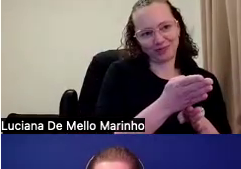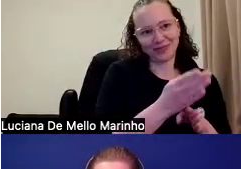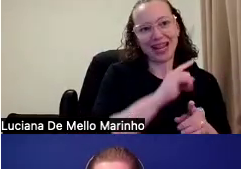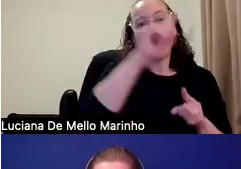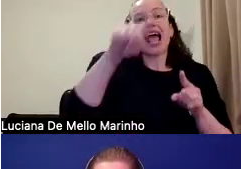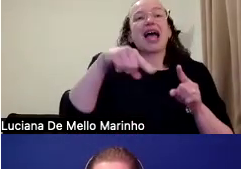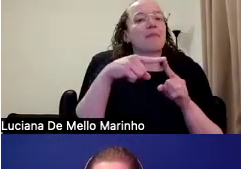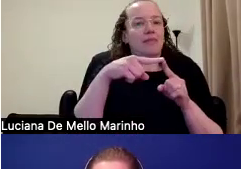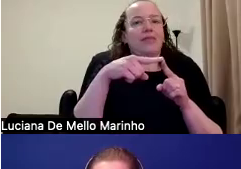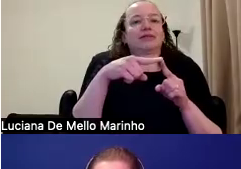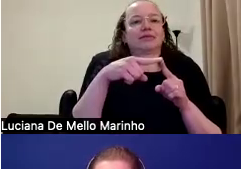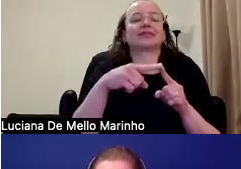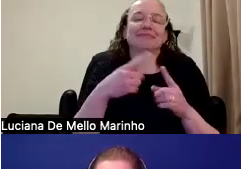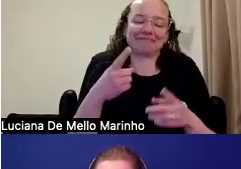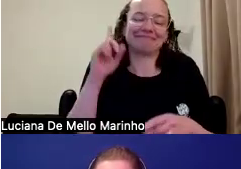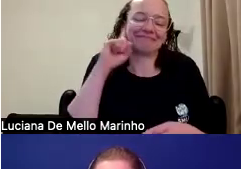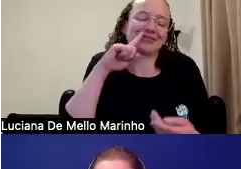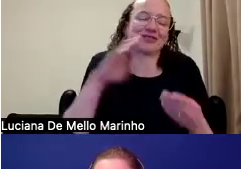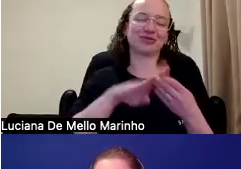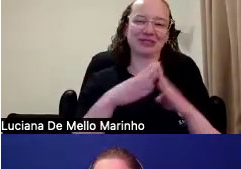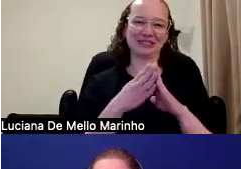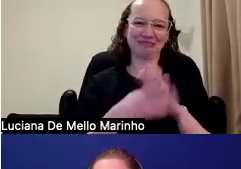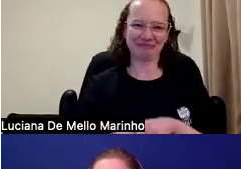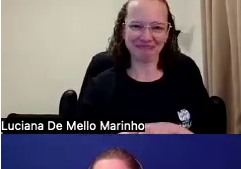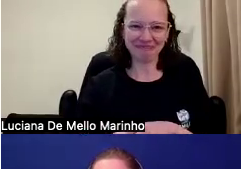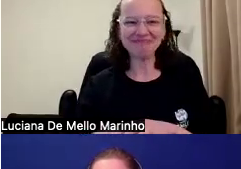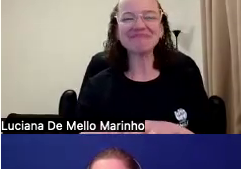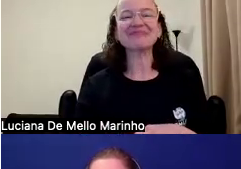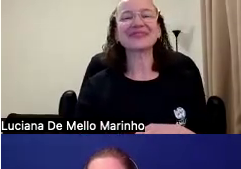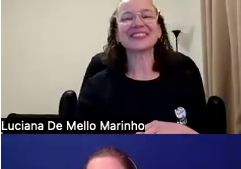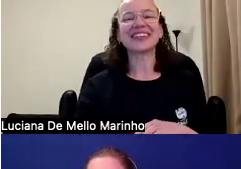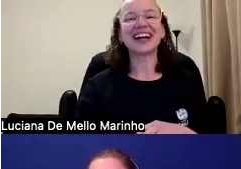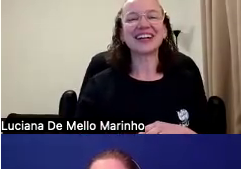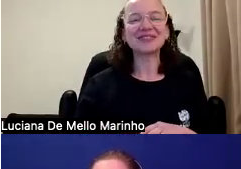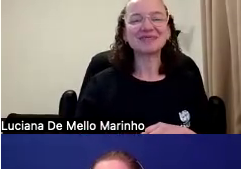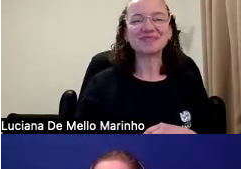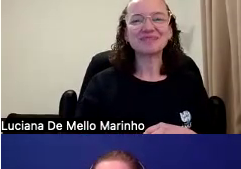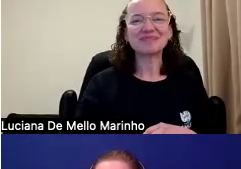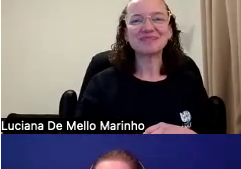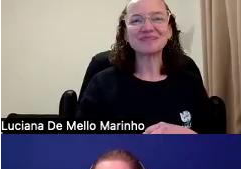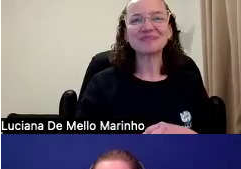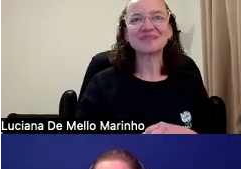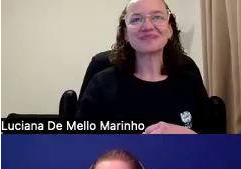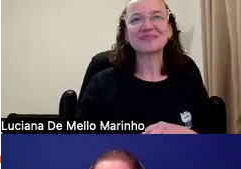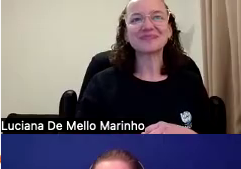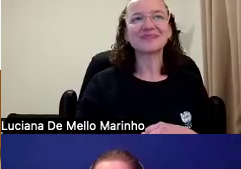the health professionals about the deaf community, of course.